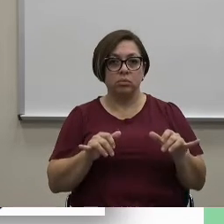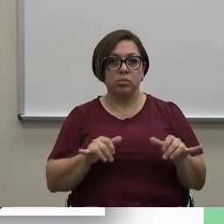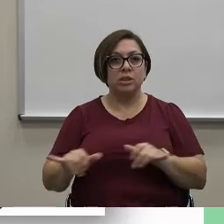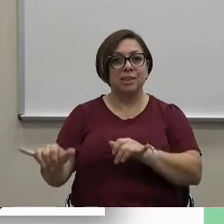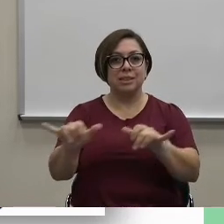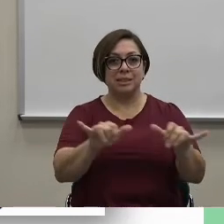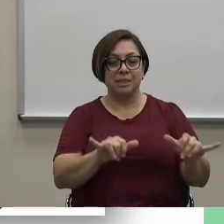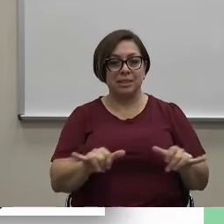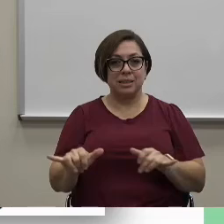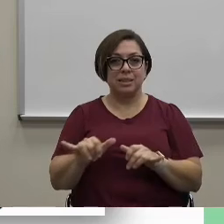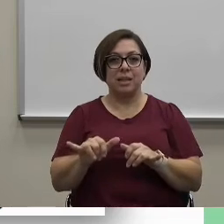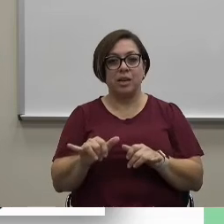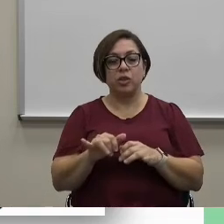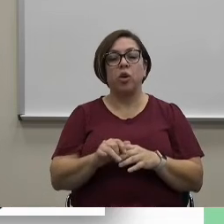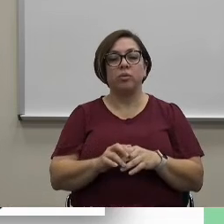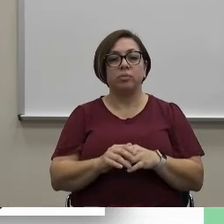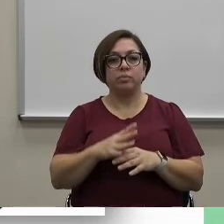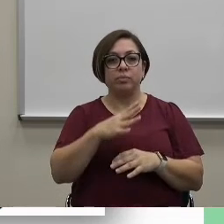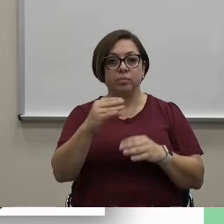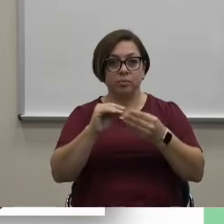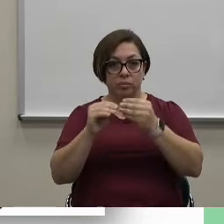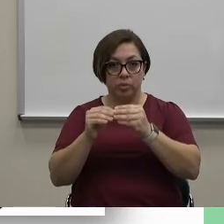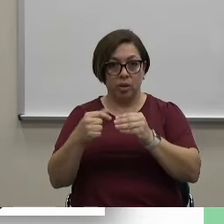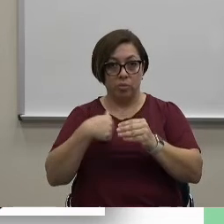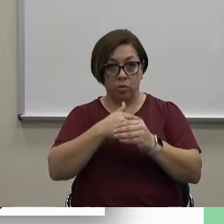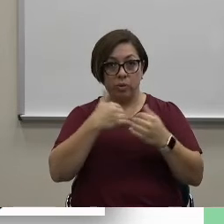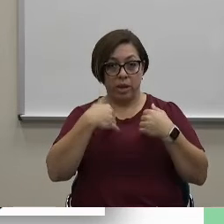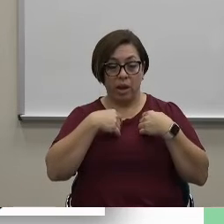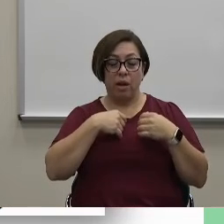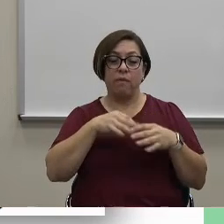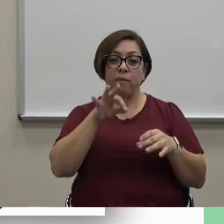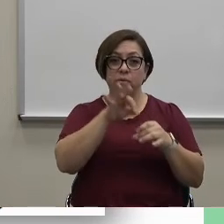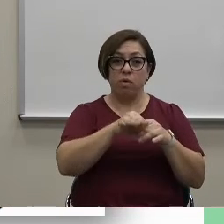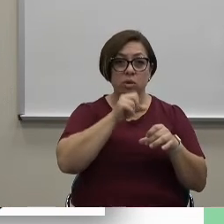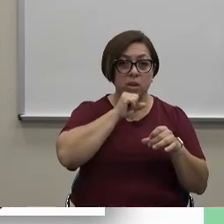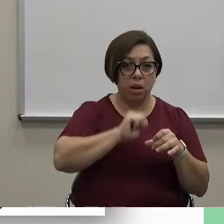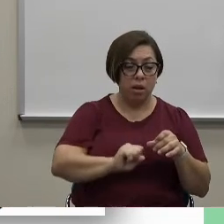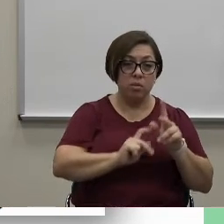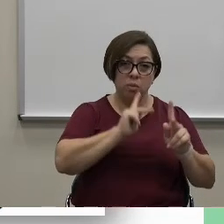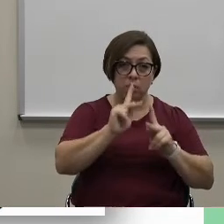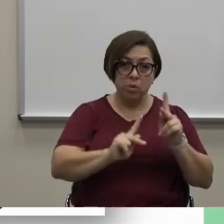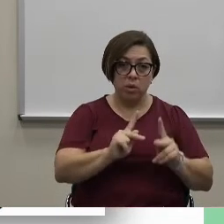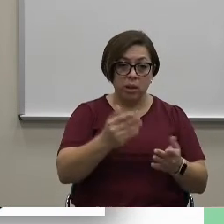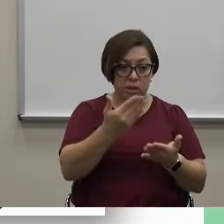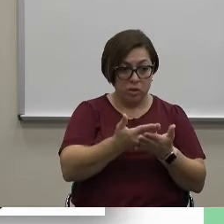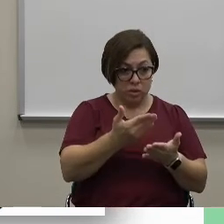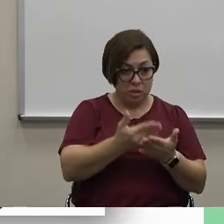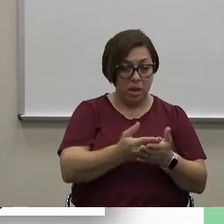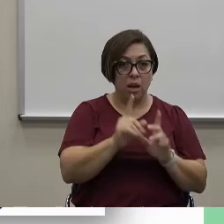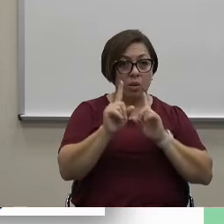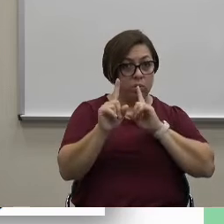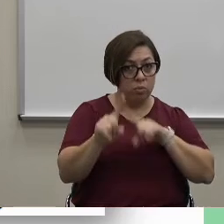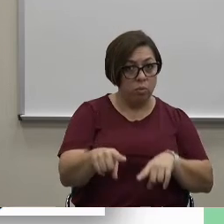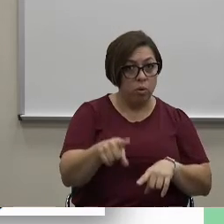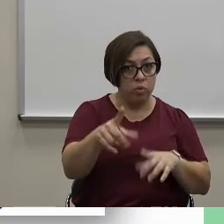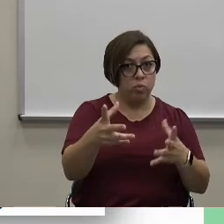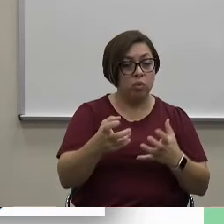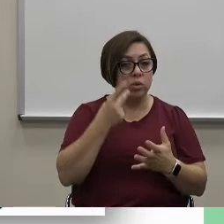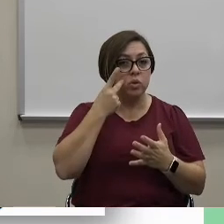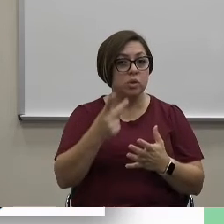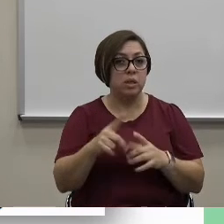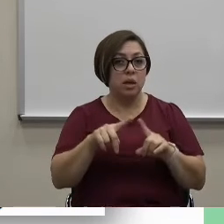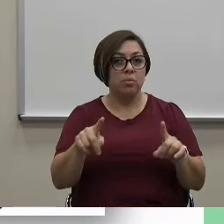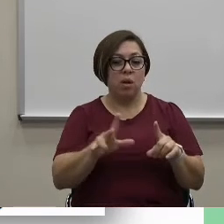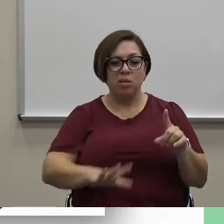deviation numbers. Once again, we have our voting age population data that we've reported for anybody who wants to see that information and look at it. But again,